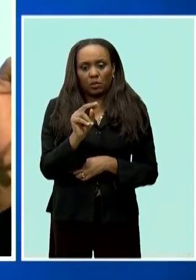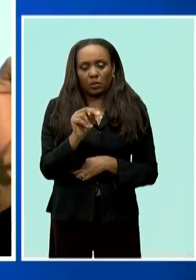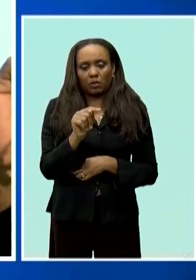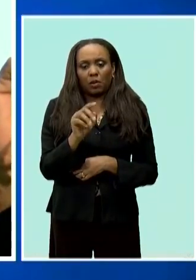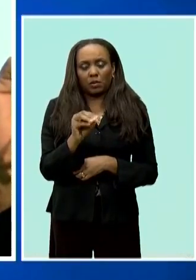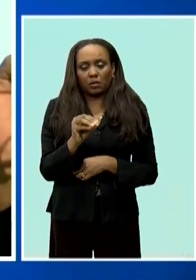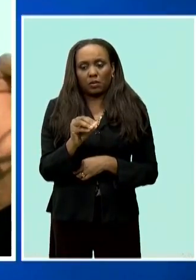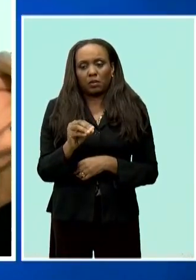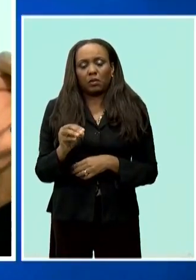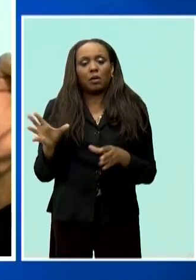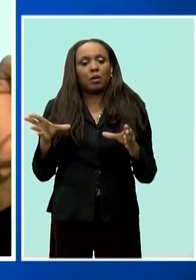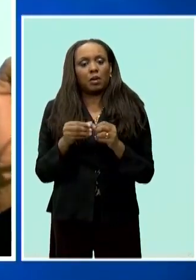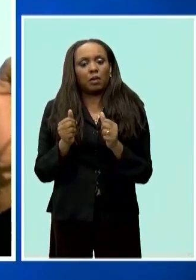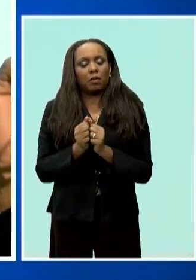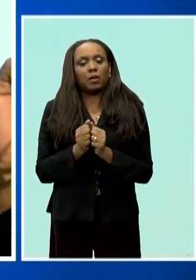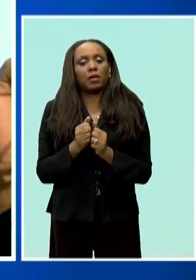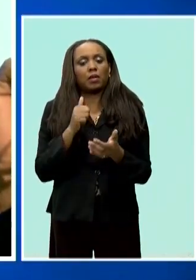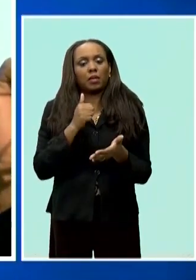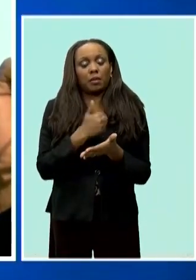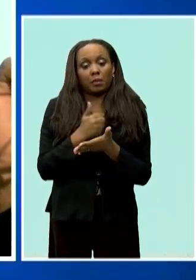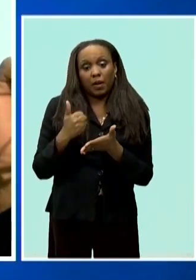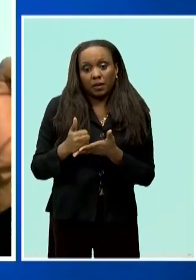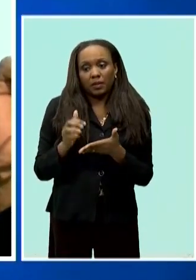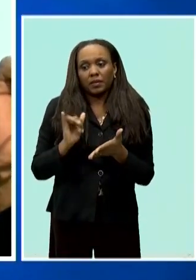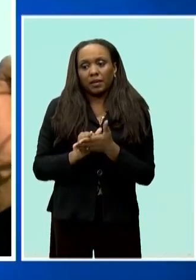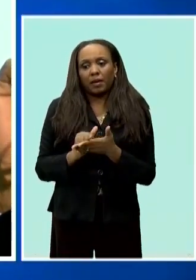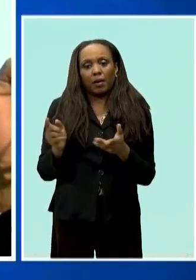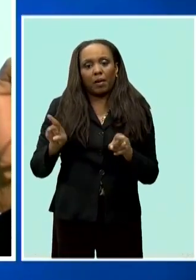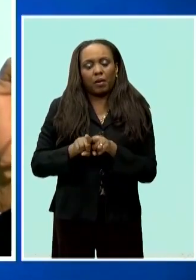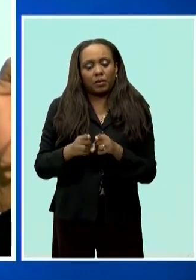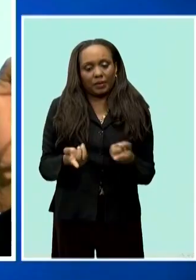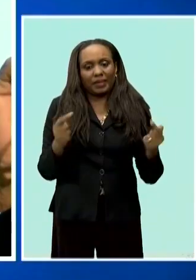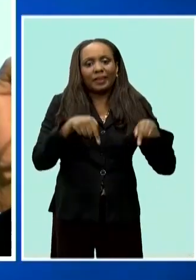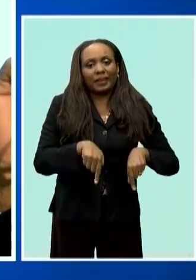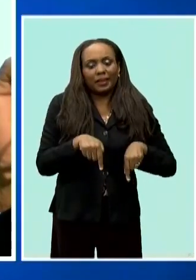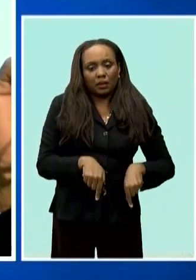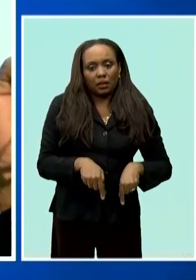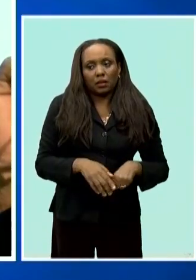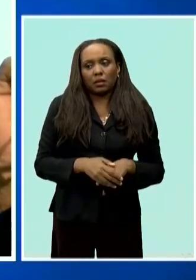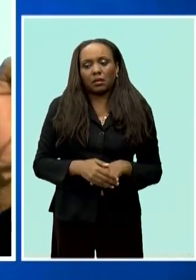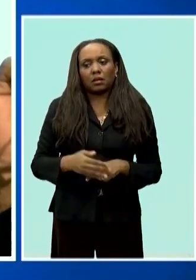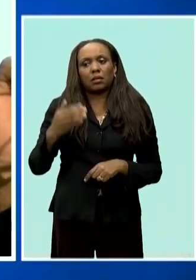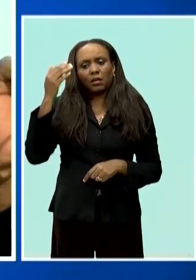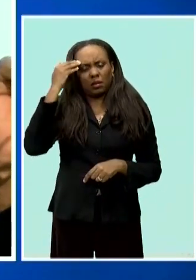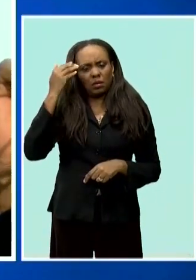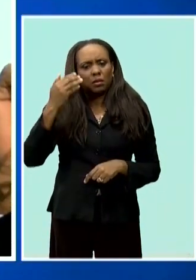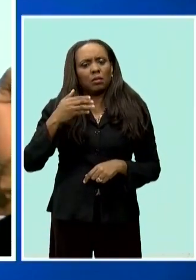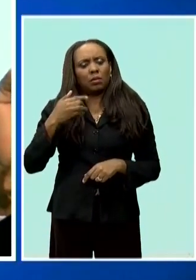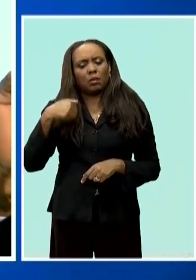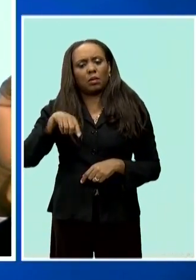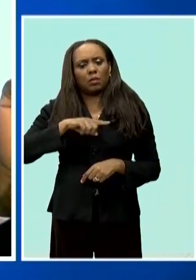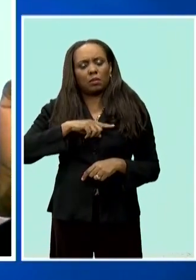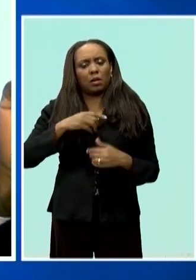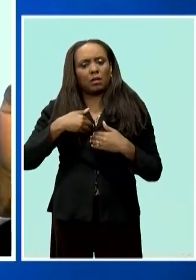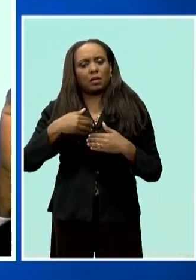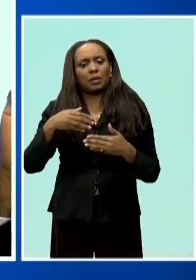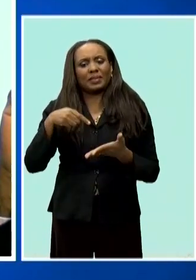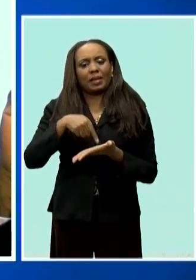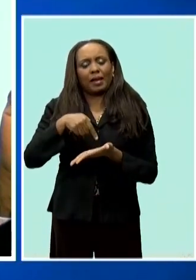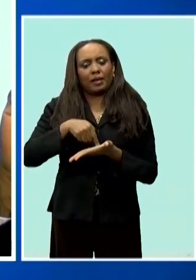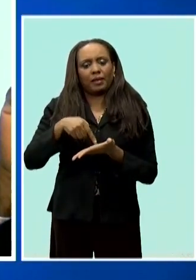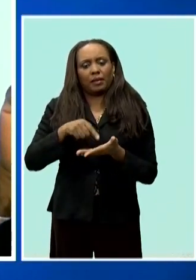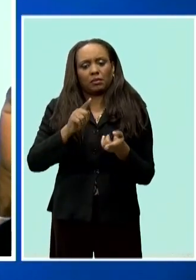Canada, which provided me with an excellent opportunity to be able to share what Barbados' offerings are now in order to drive